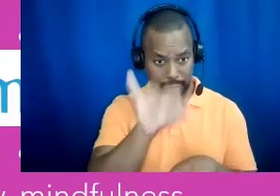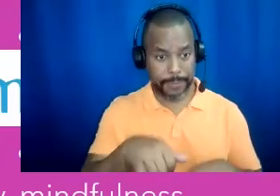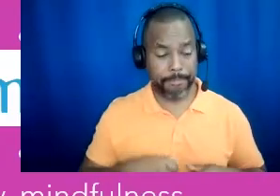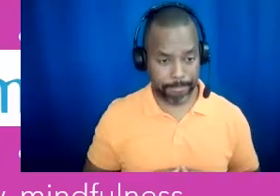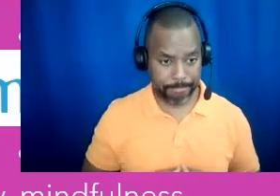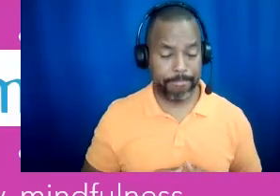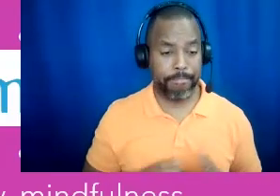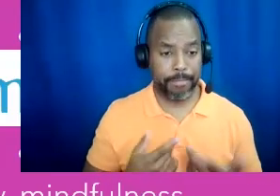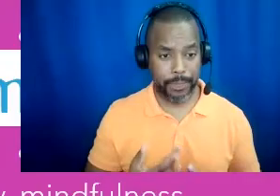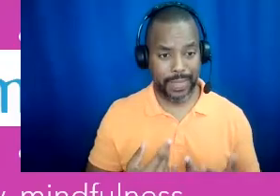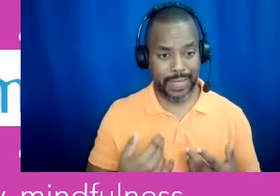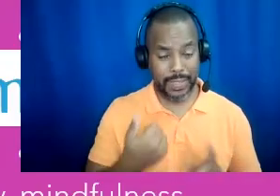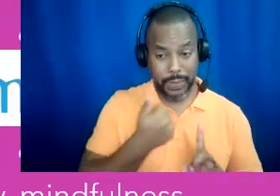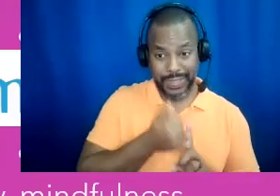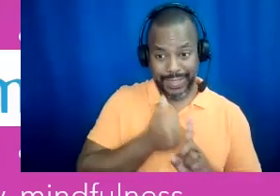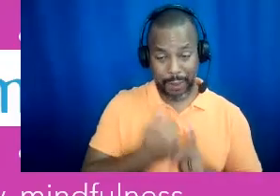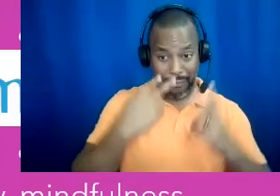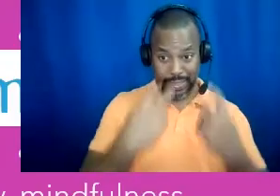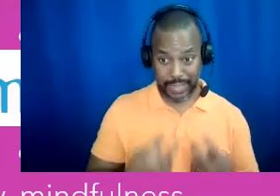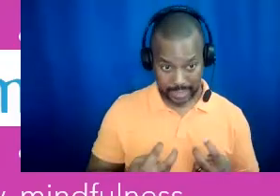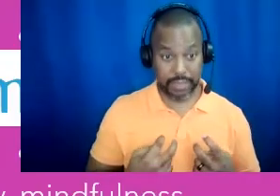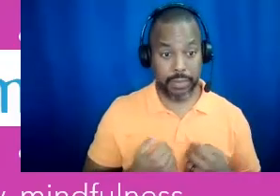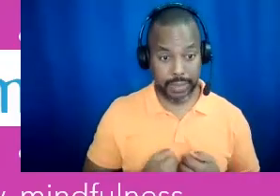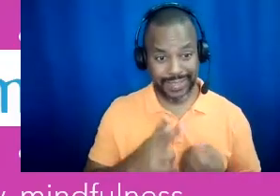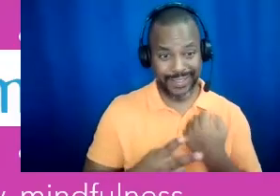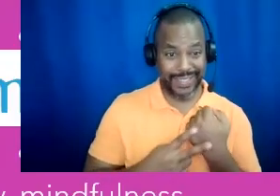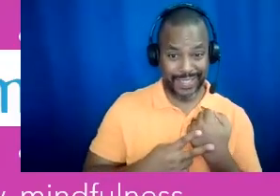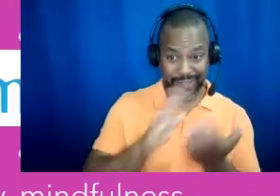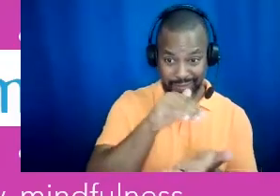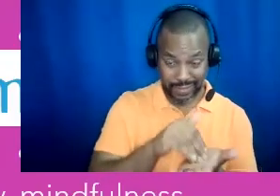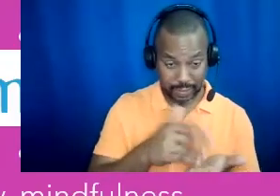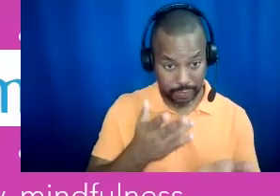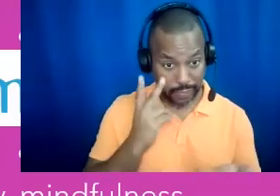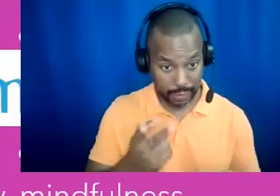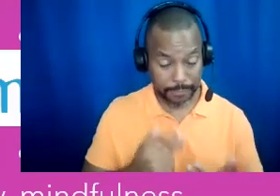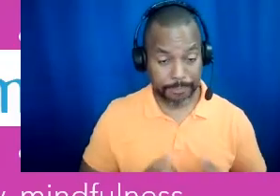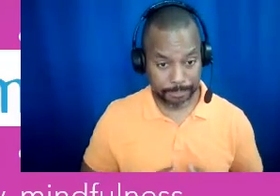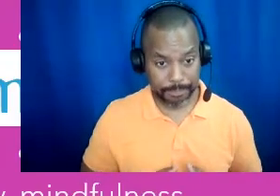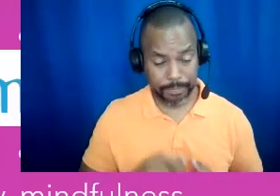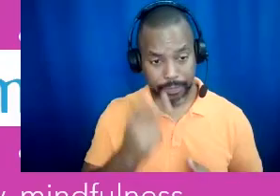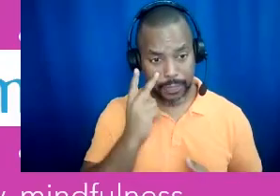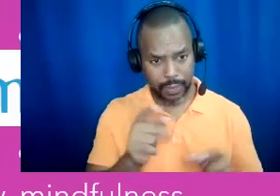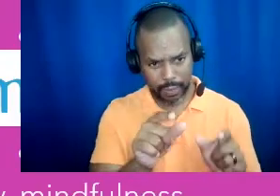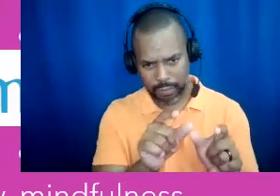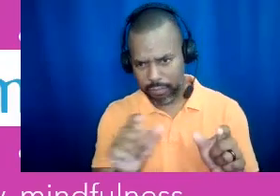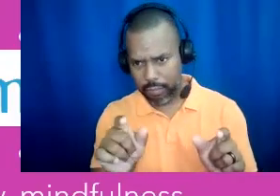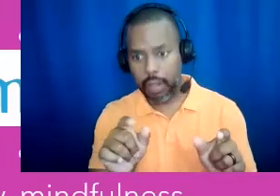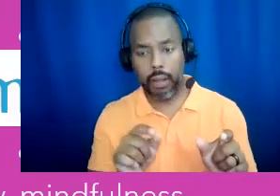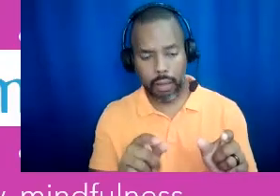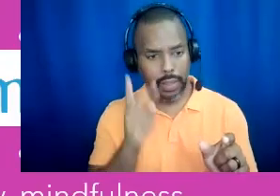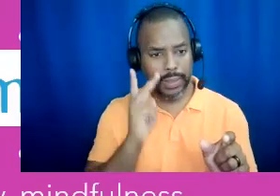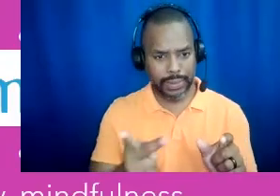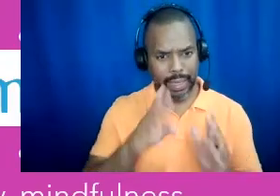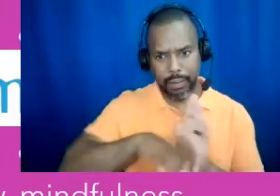You can do self-assessments in the system. There's a savings center, so if you log in, go over to that savings center and you can get